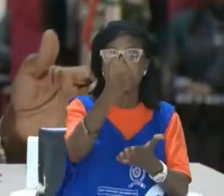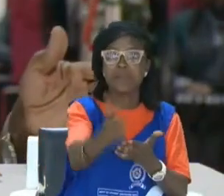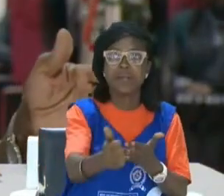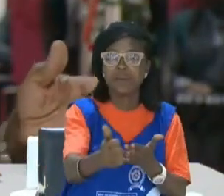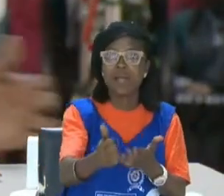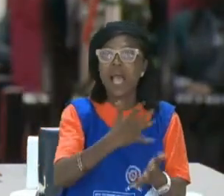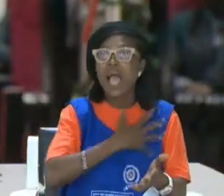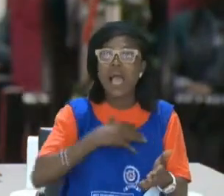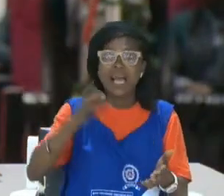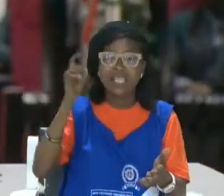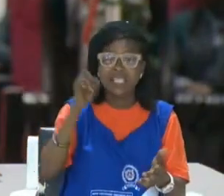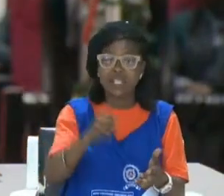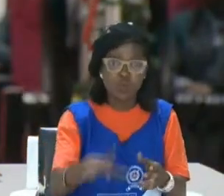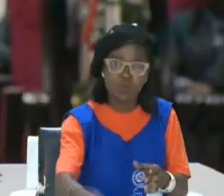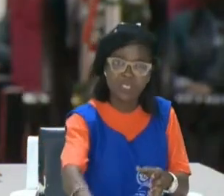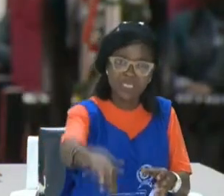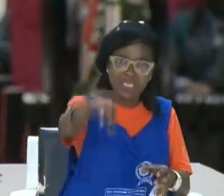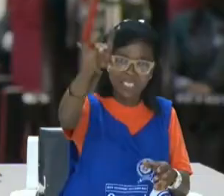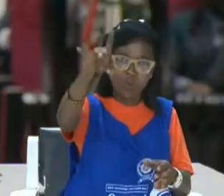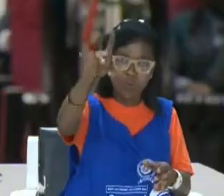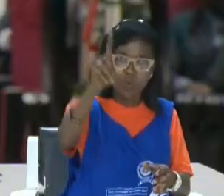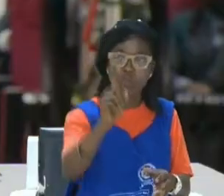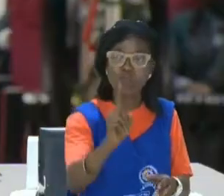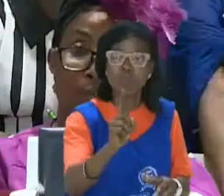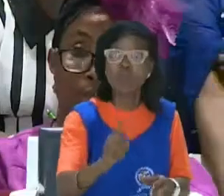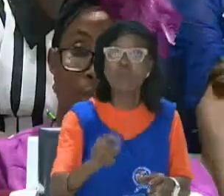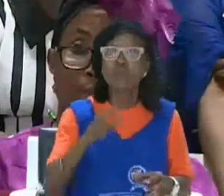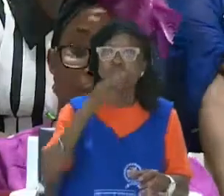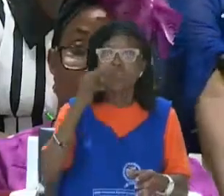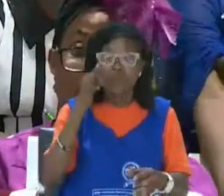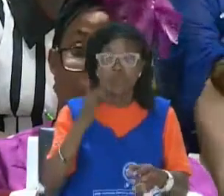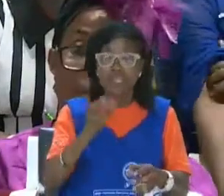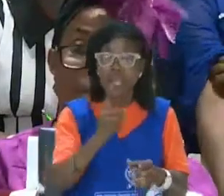and it will single out individuals